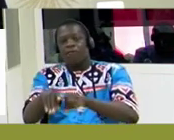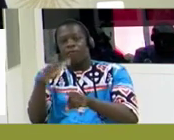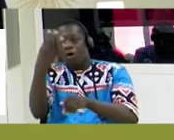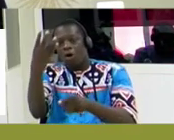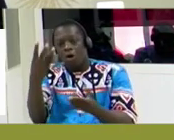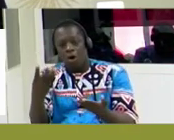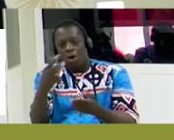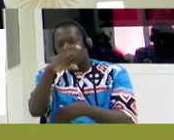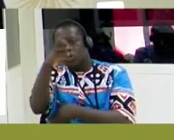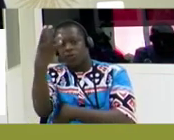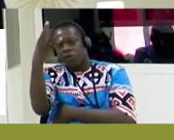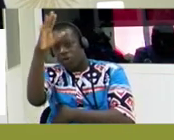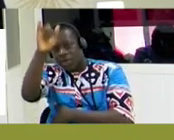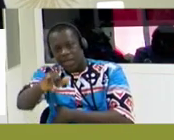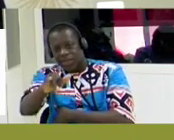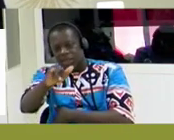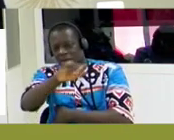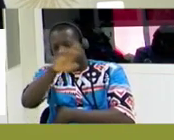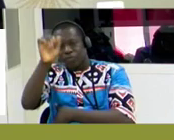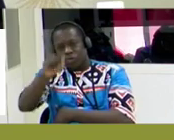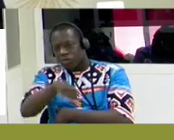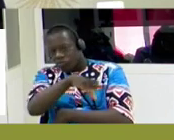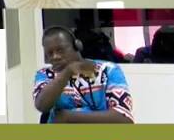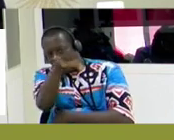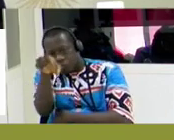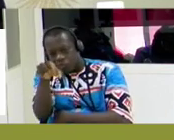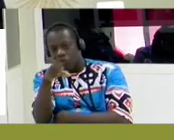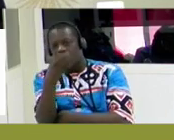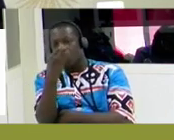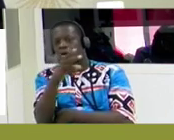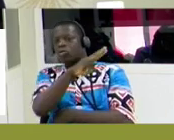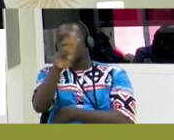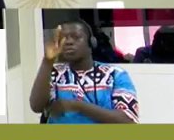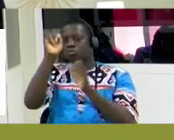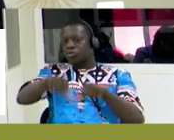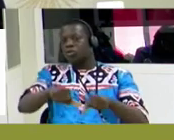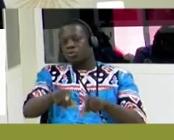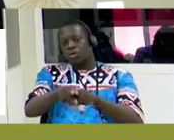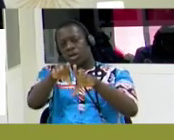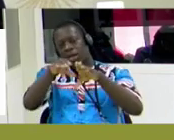wouldn't give you any excuse not to obey rules.